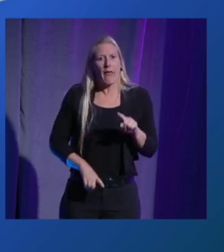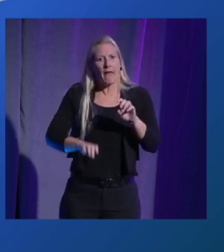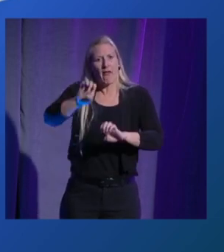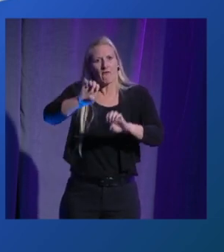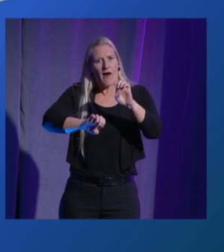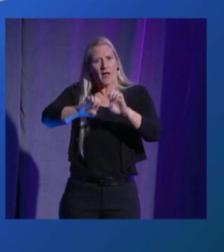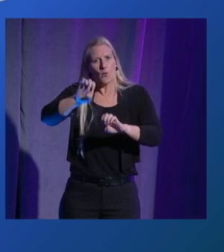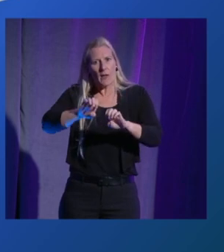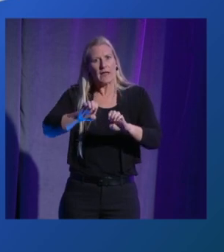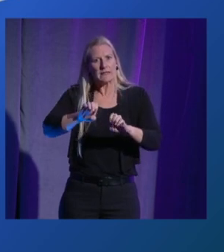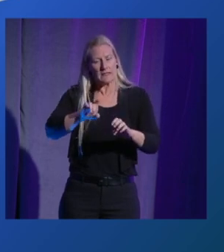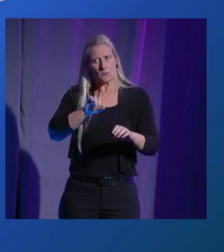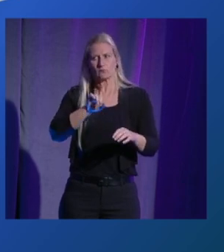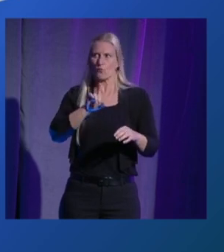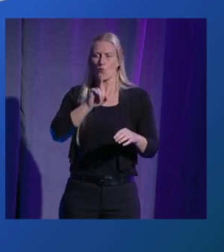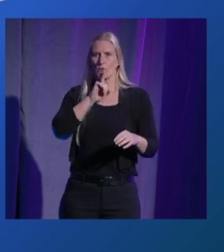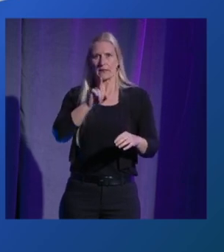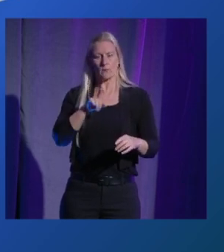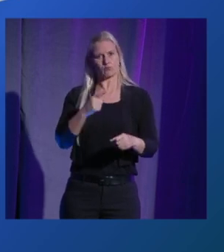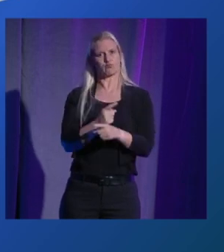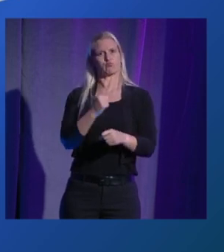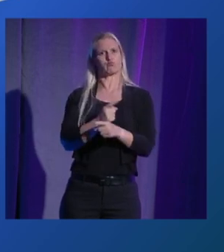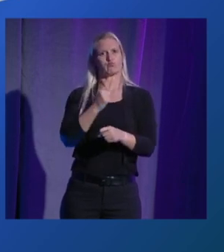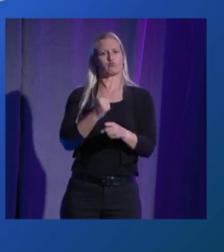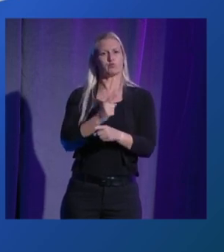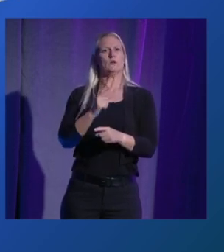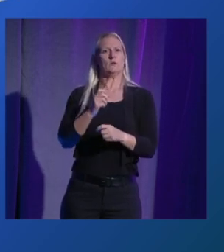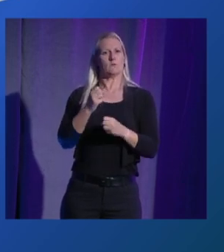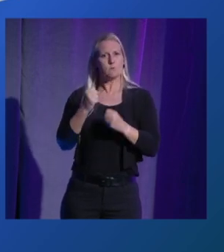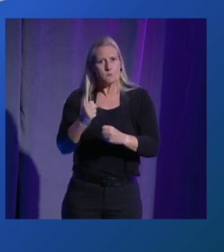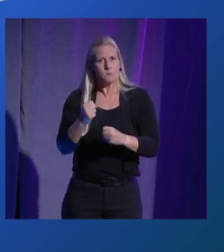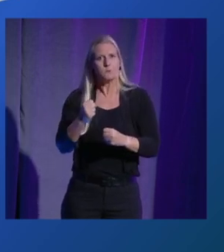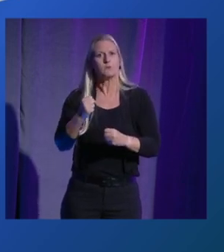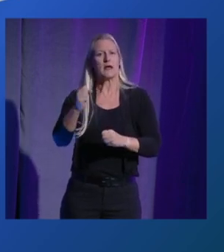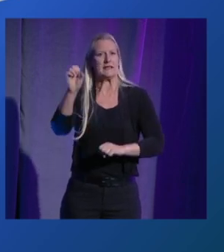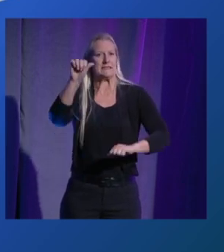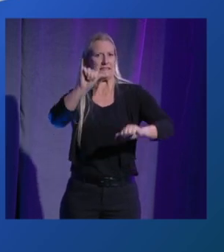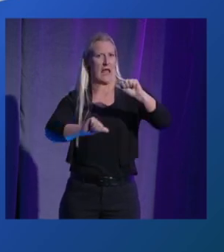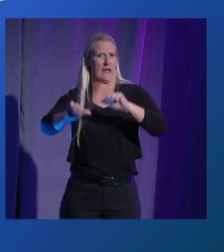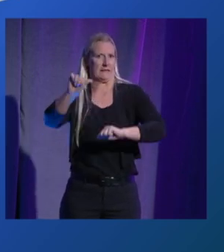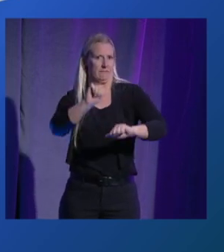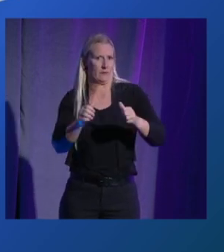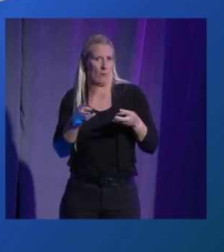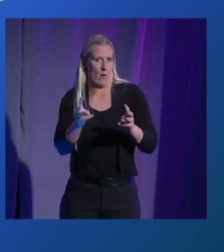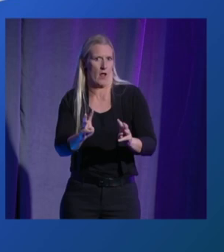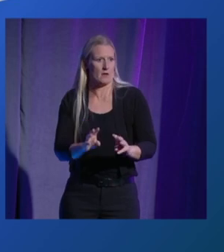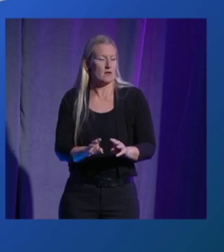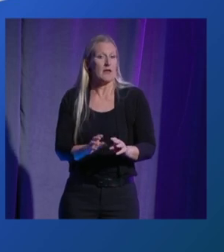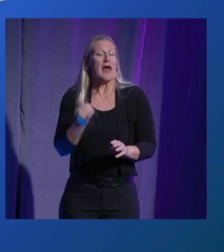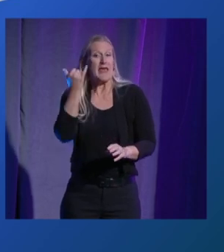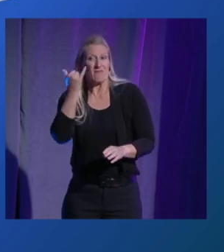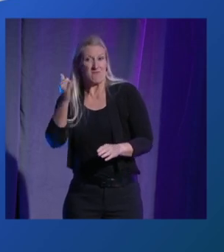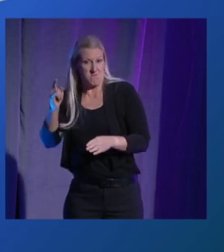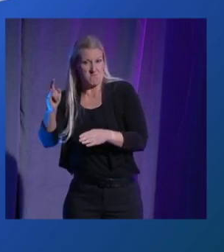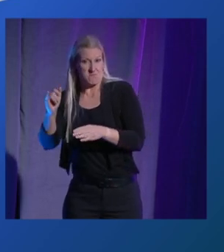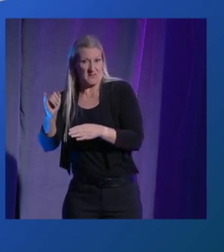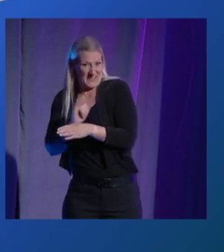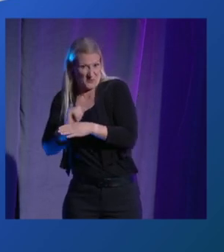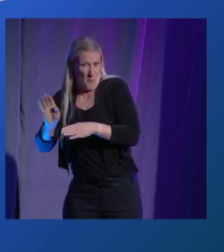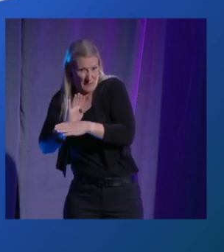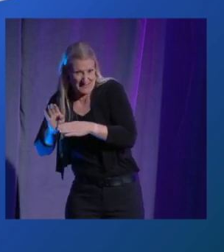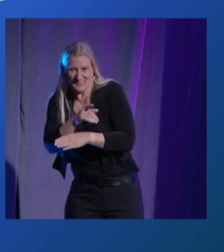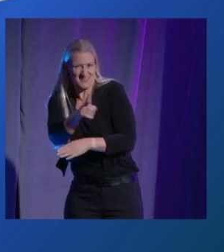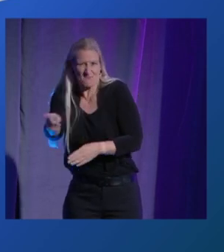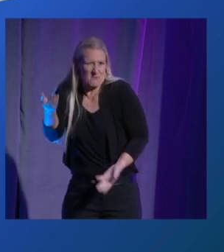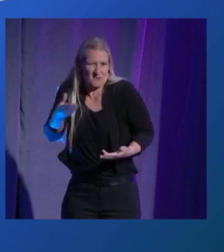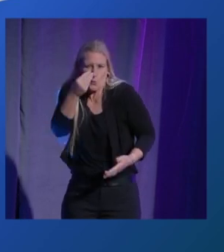of robust scientific manner now maybe if you're in this room you you don't care about that like they work who cares right if we can't sort